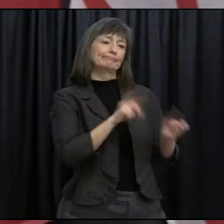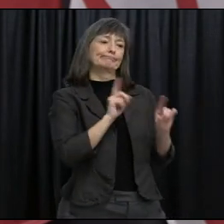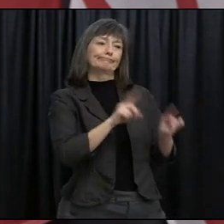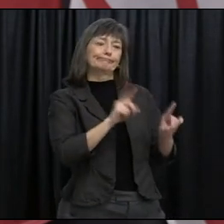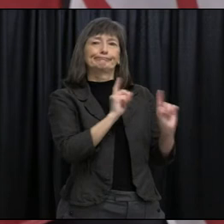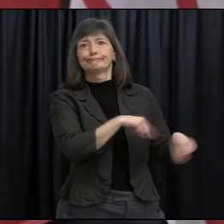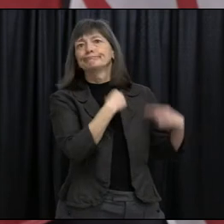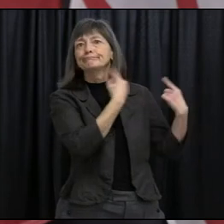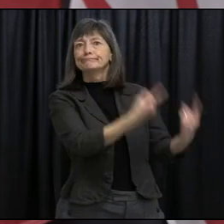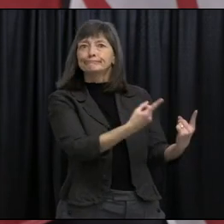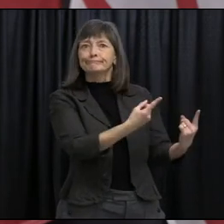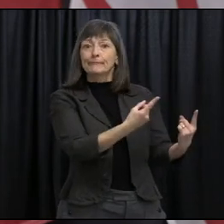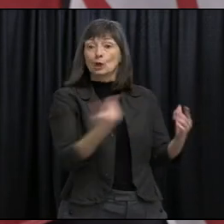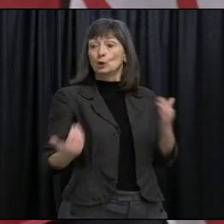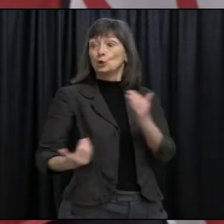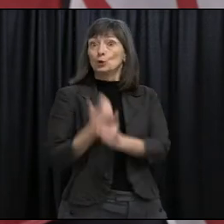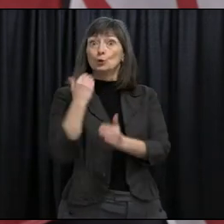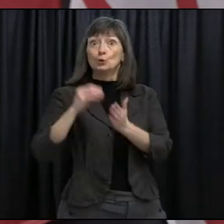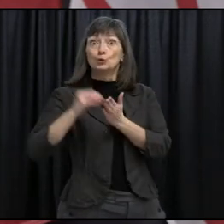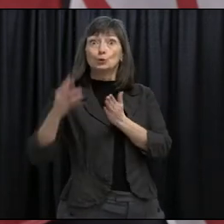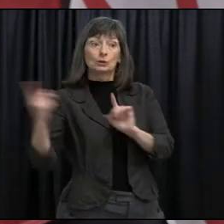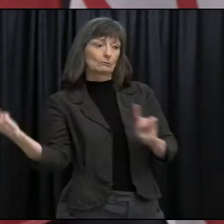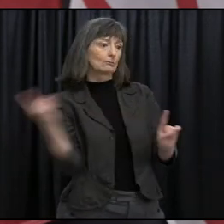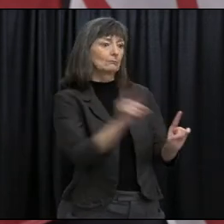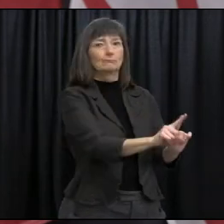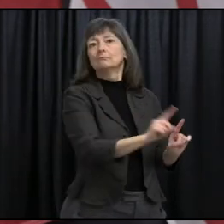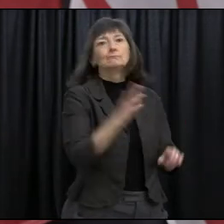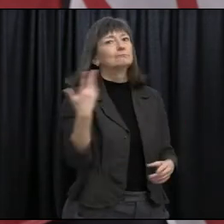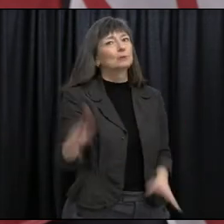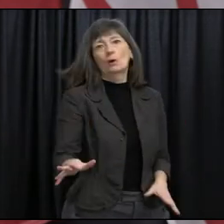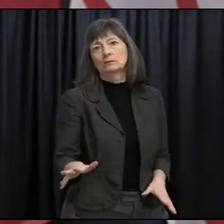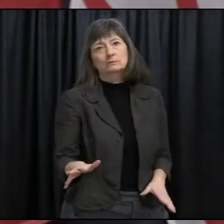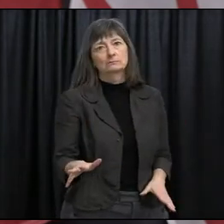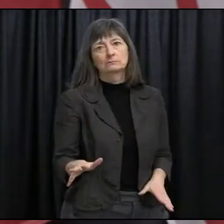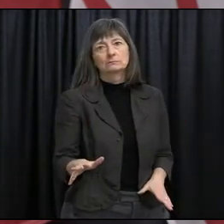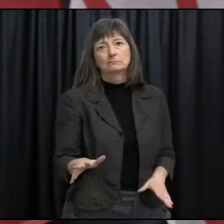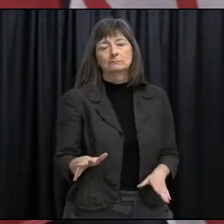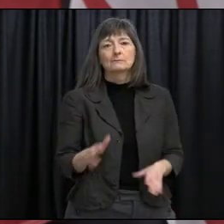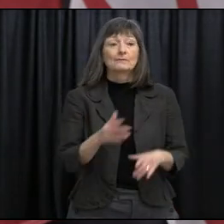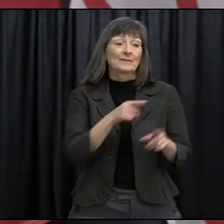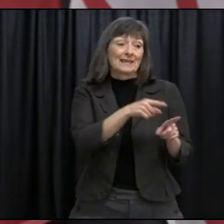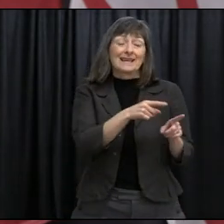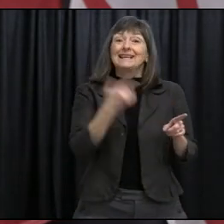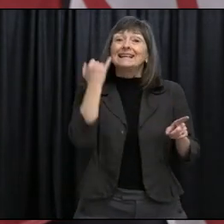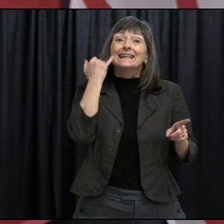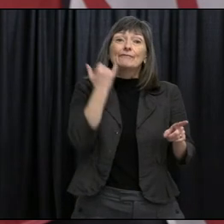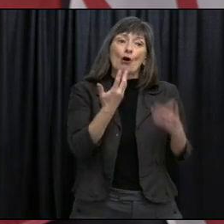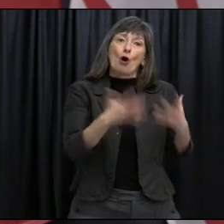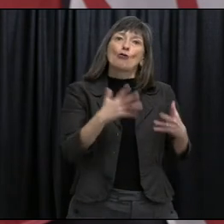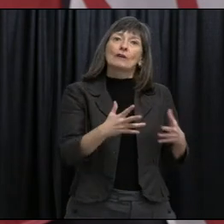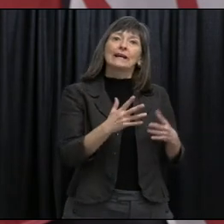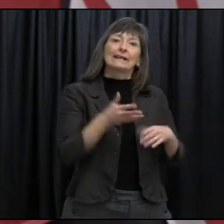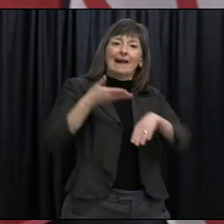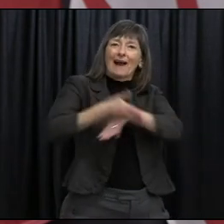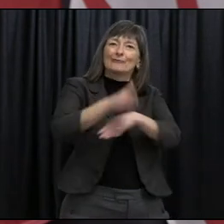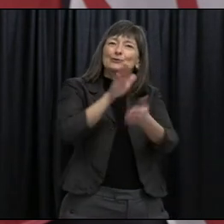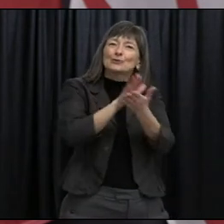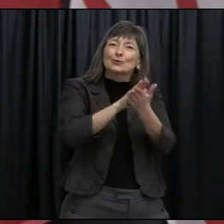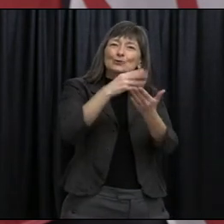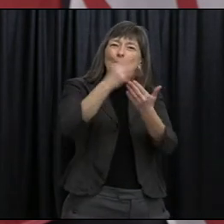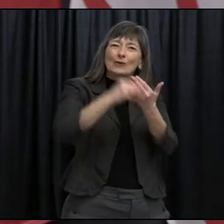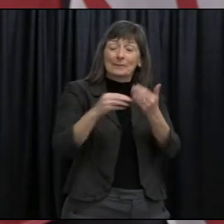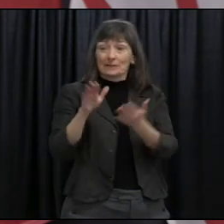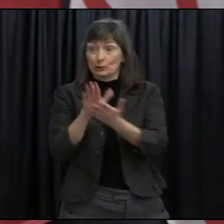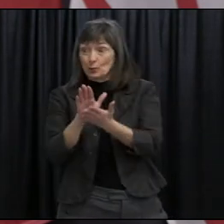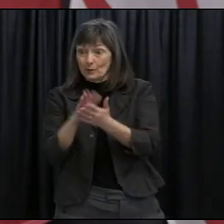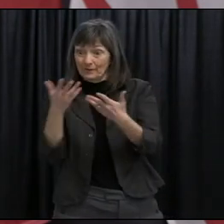child care centers that are current clients in the after-school program, because they're already part of that cohort, they're already